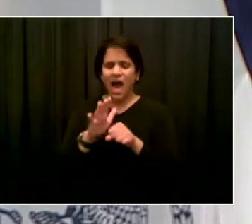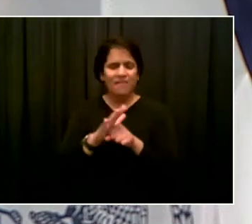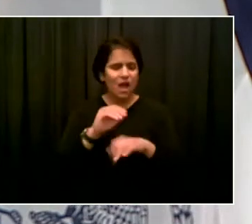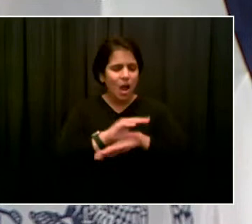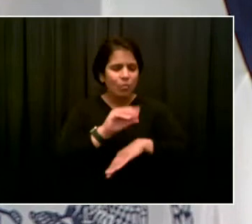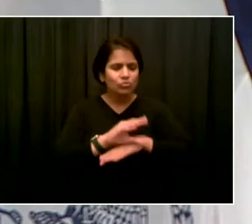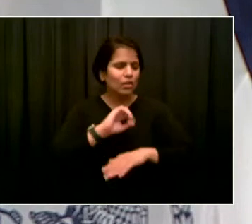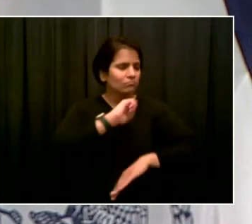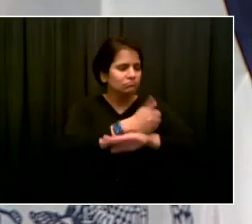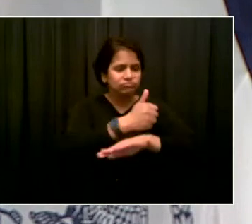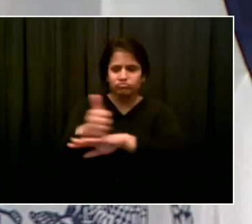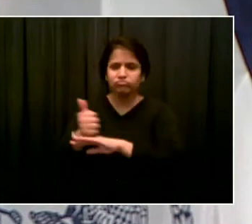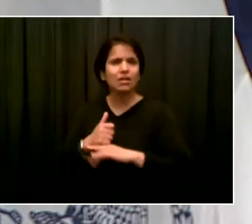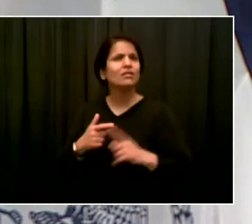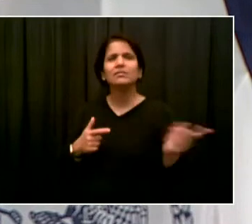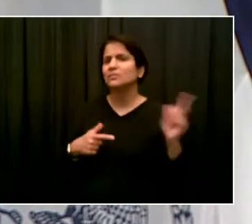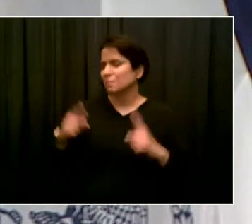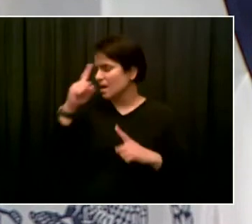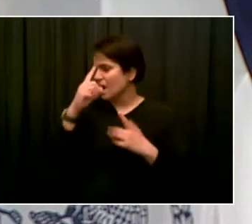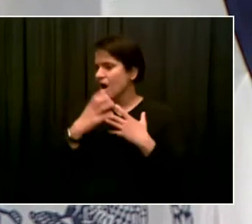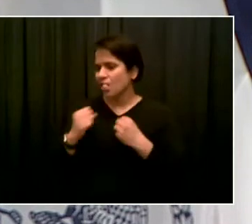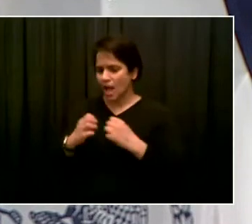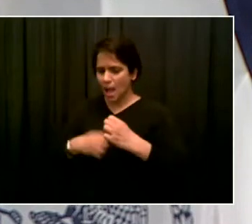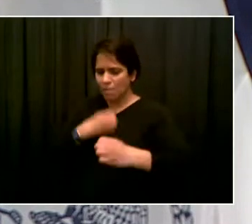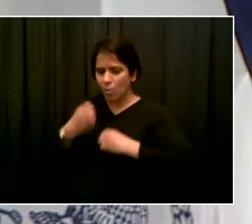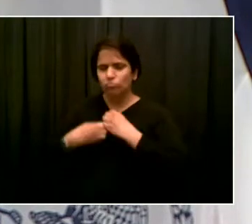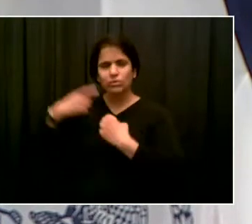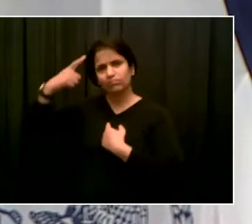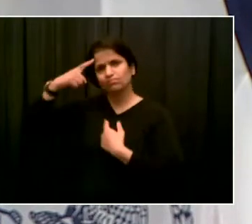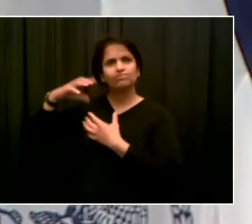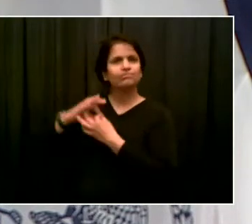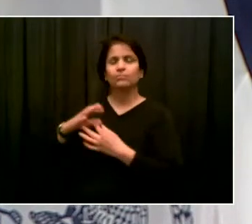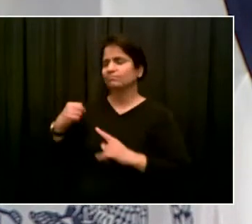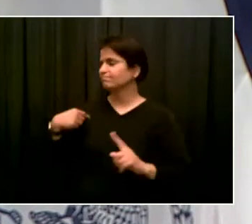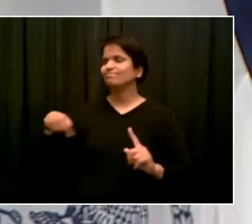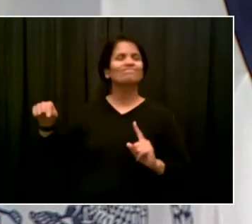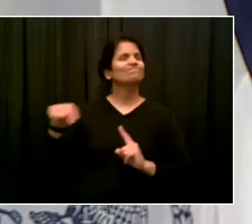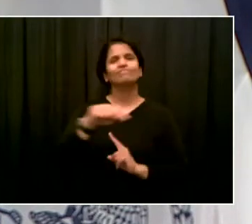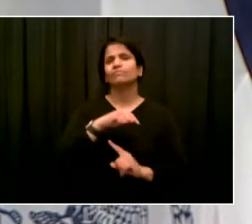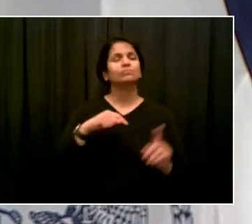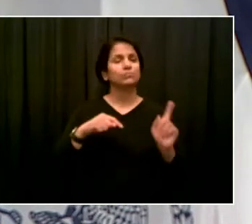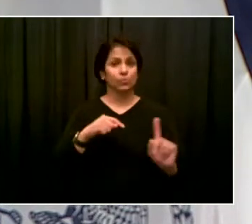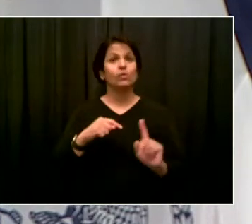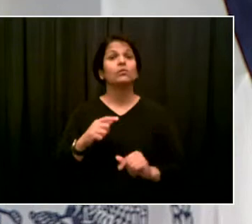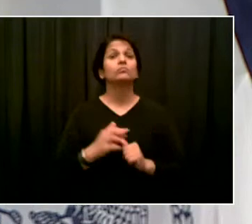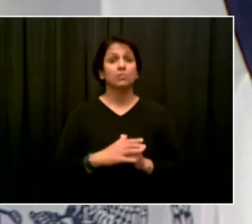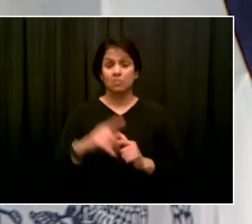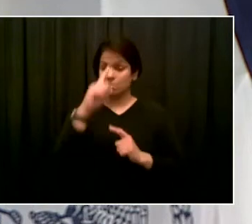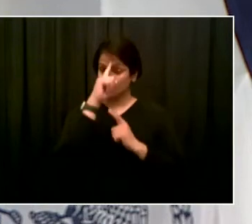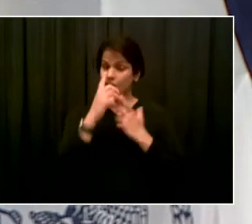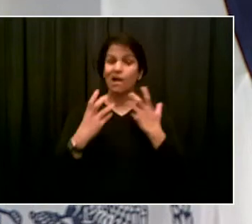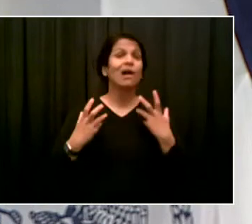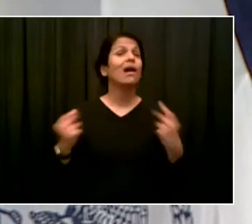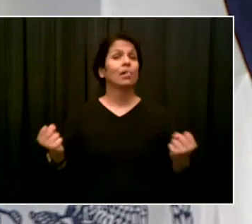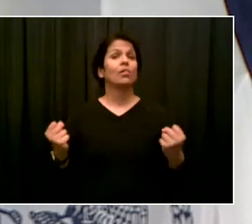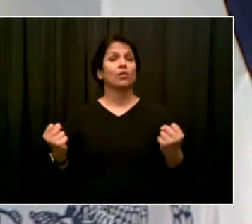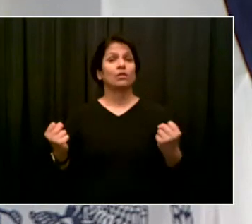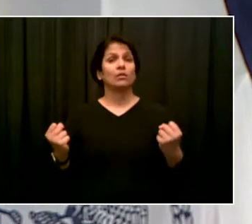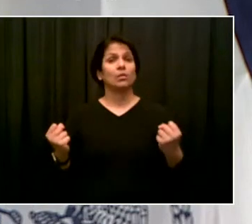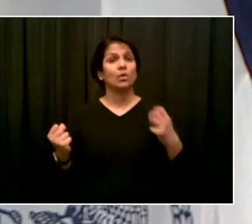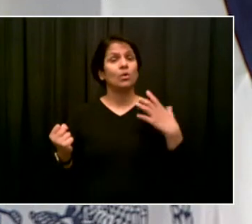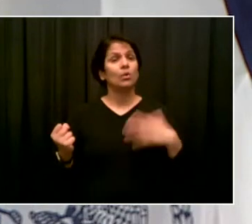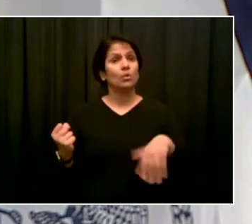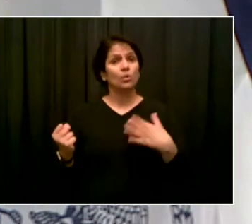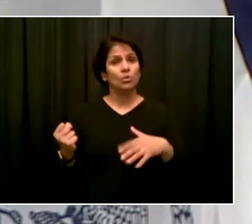Juliet, is even more than healthcare across the board, when it comes to mental health, it has been rationed according to